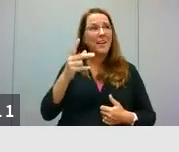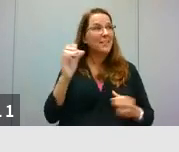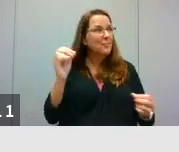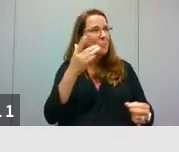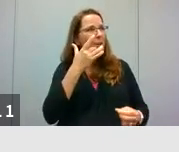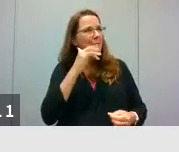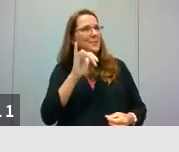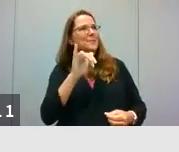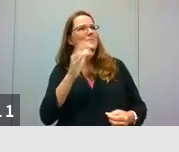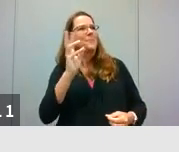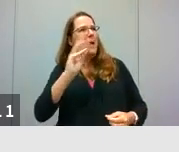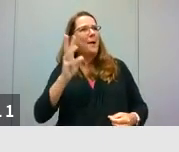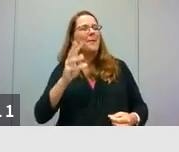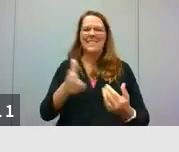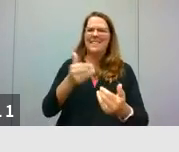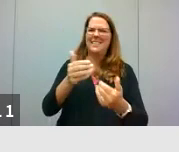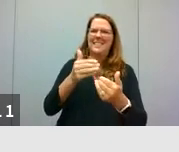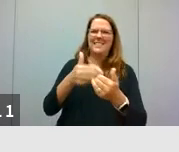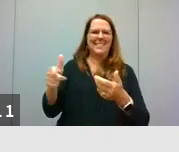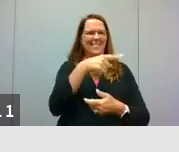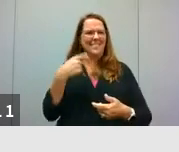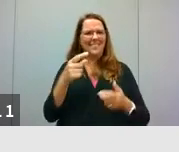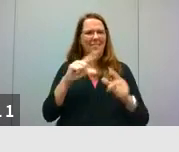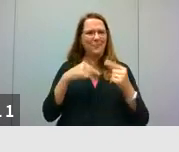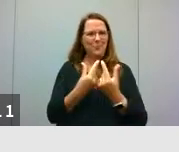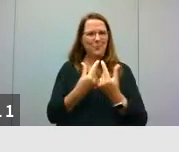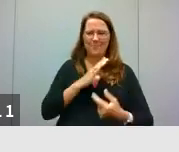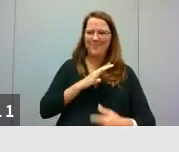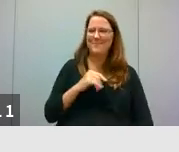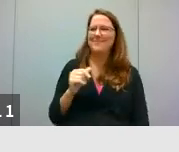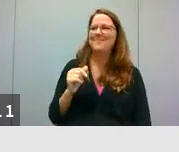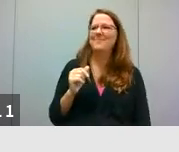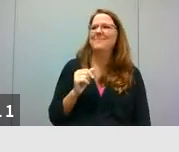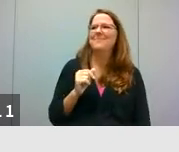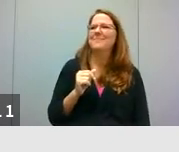Wow. All right, y'all are easy to accommodate.